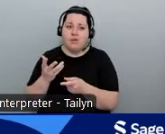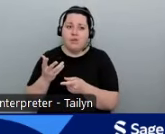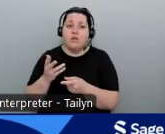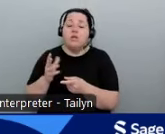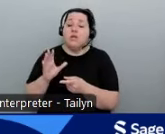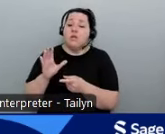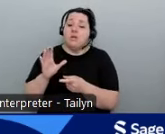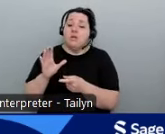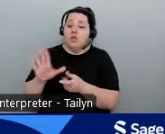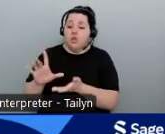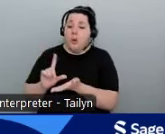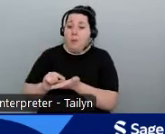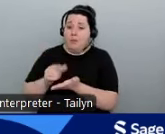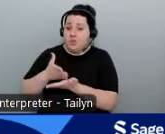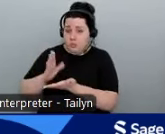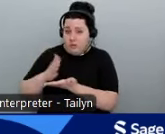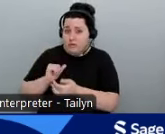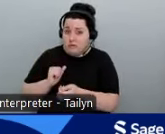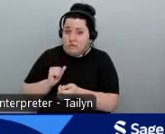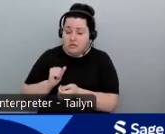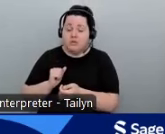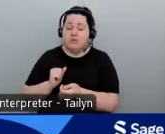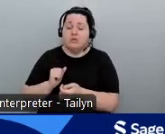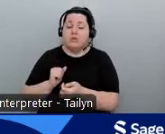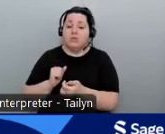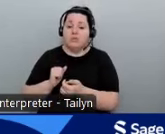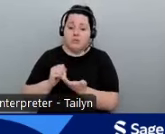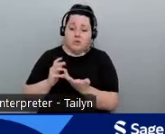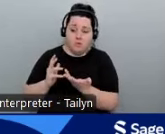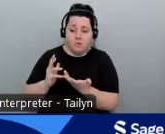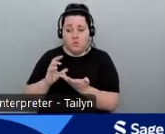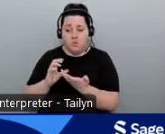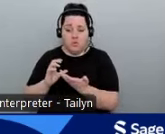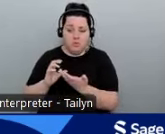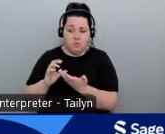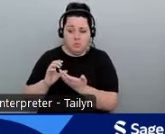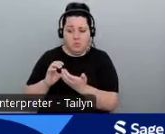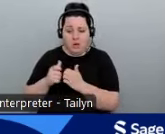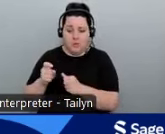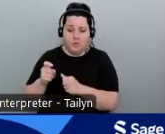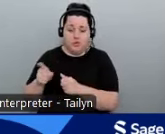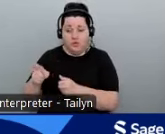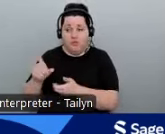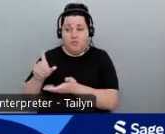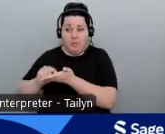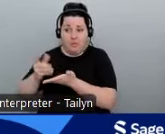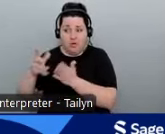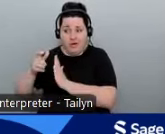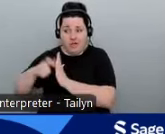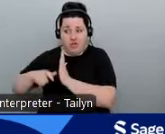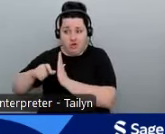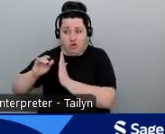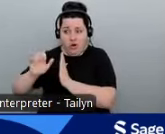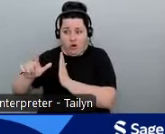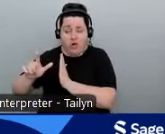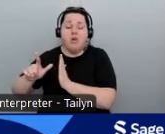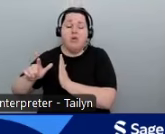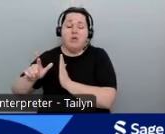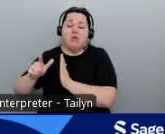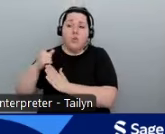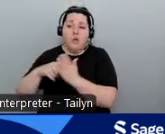your publishing rights, and to what extent you can sort of publish what you've already published in the journal. So that